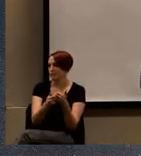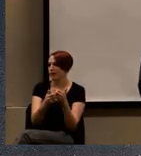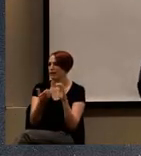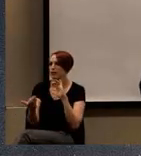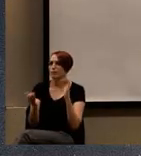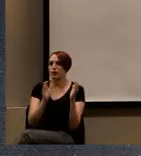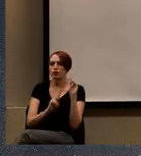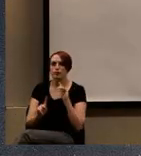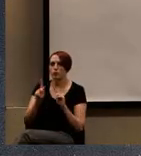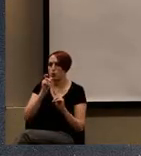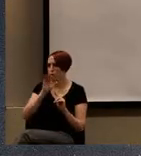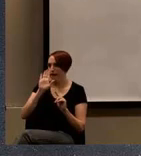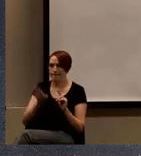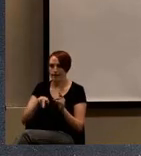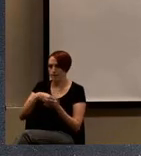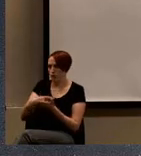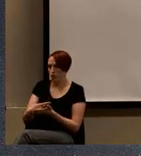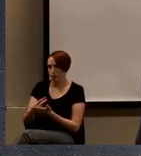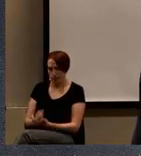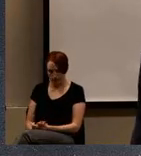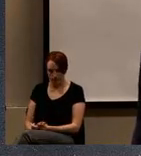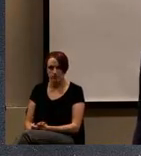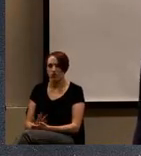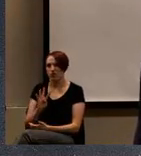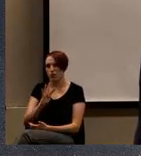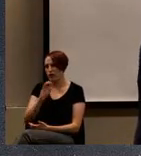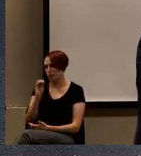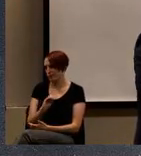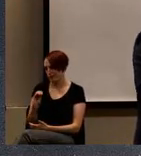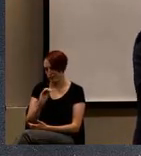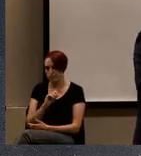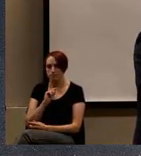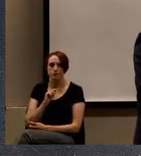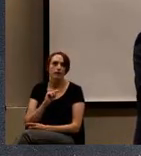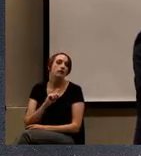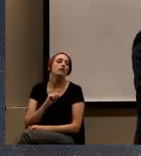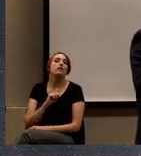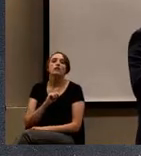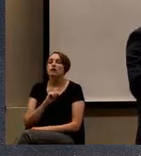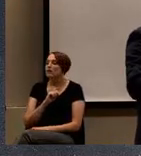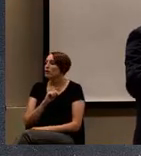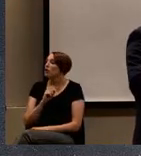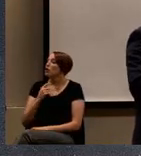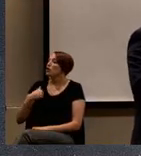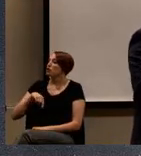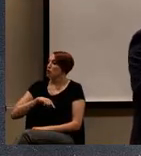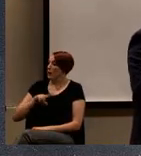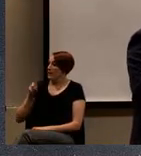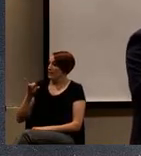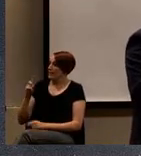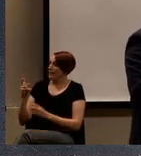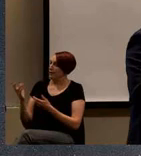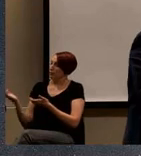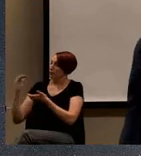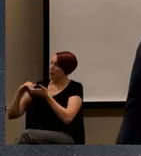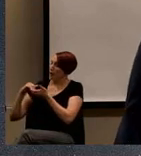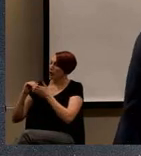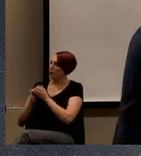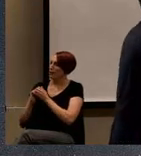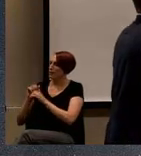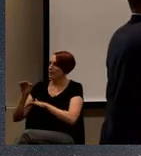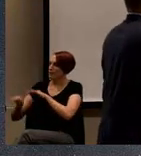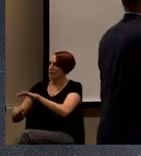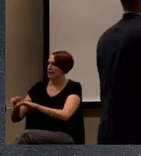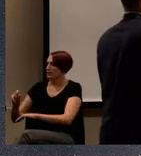fallen. So we actually did some partnering with the Stepping On specifically, Stepping On program, because